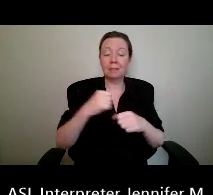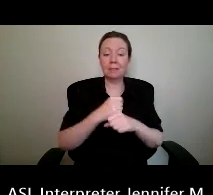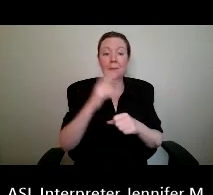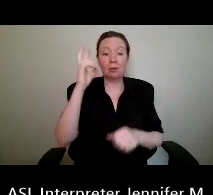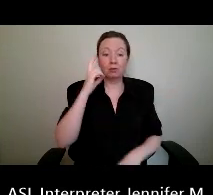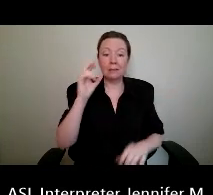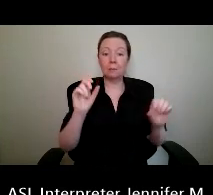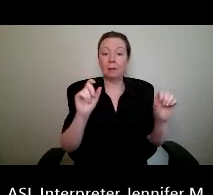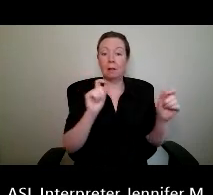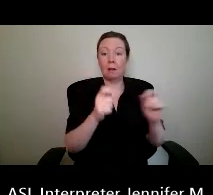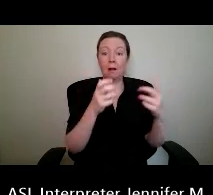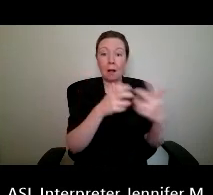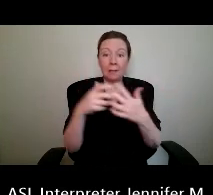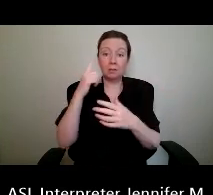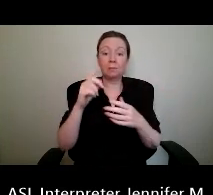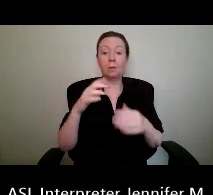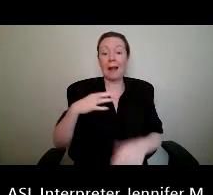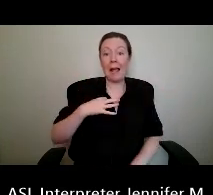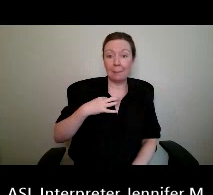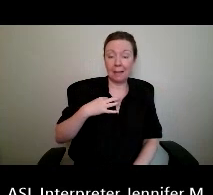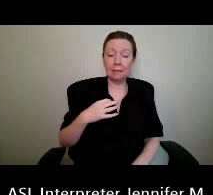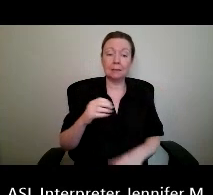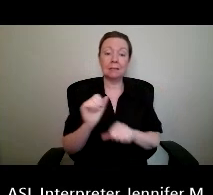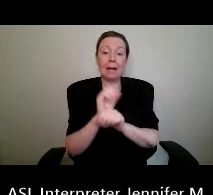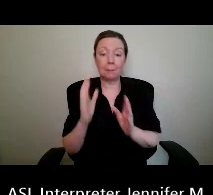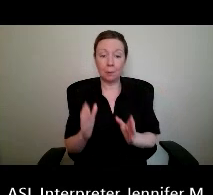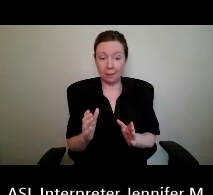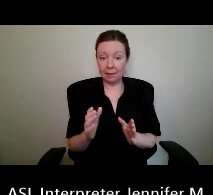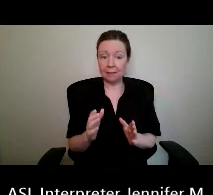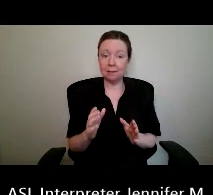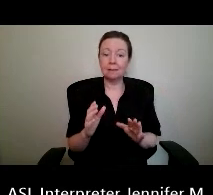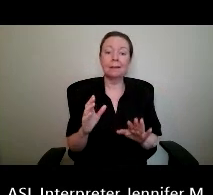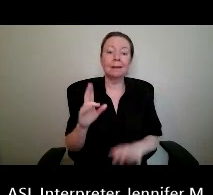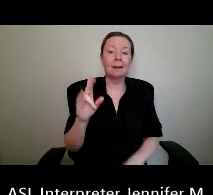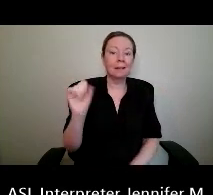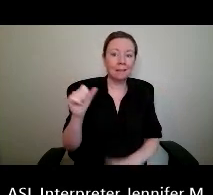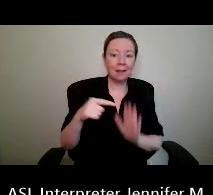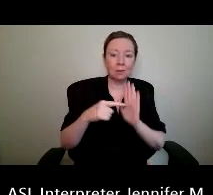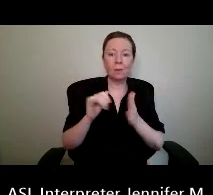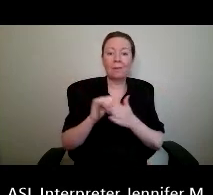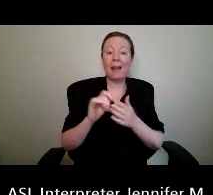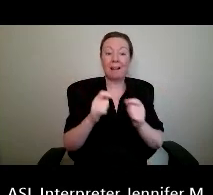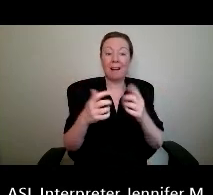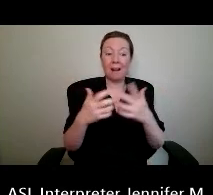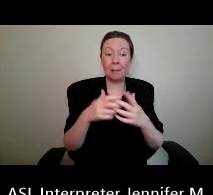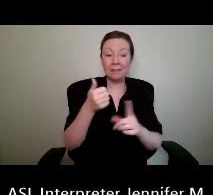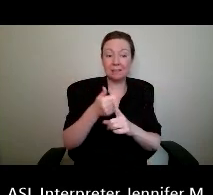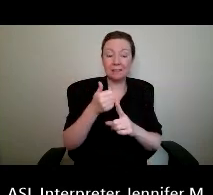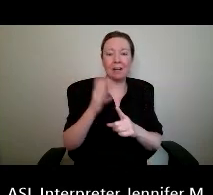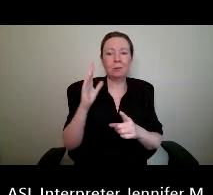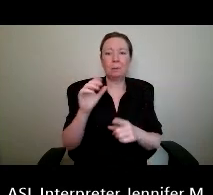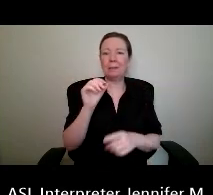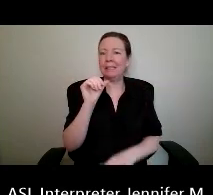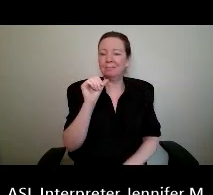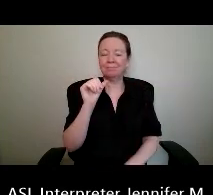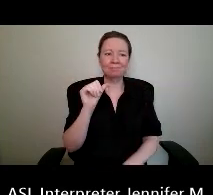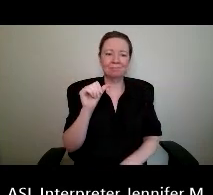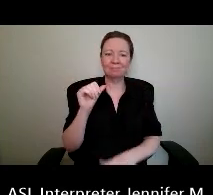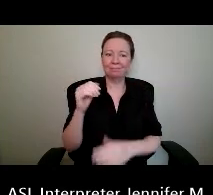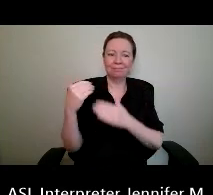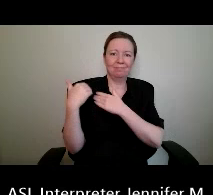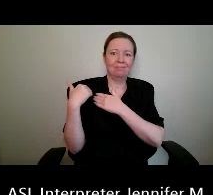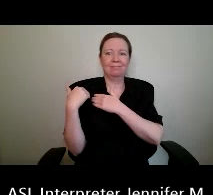accommodations for applicants and employees unless it can show that the accommodation would cause an undue hardship on the operation